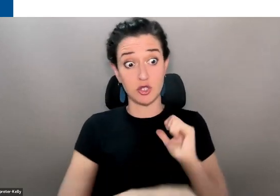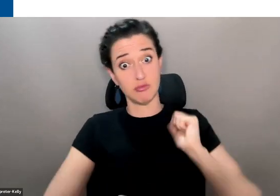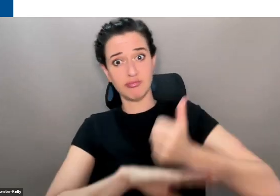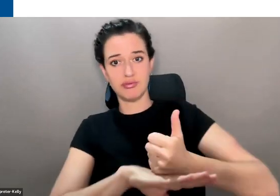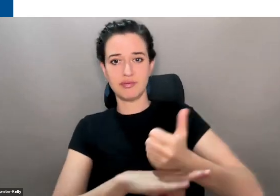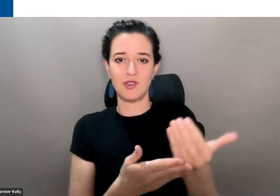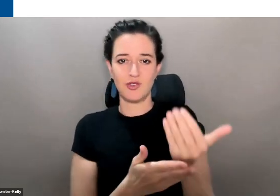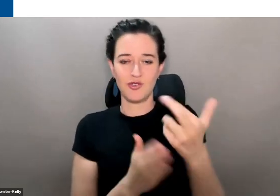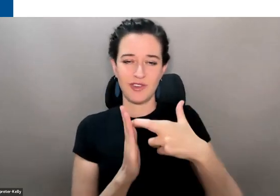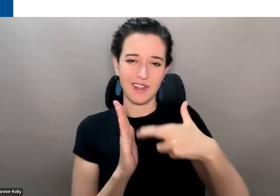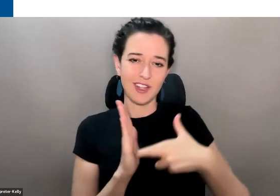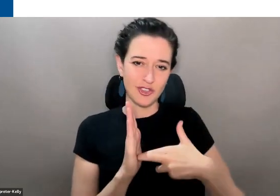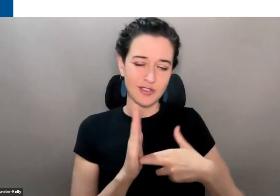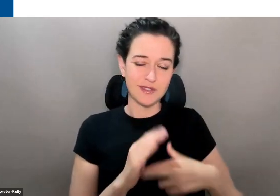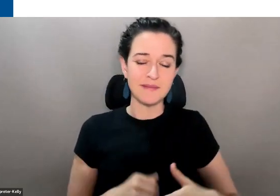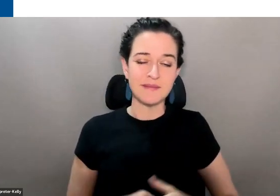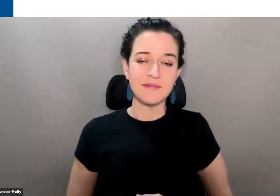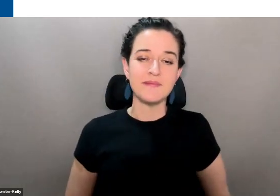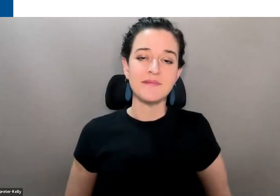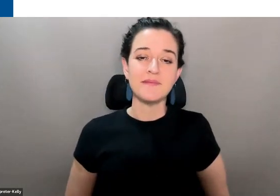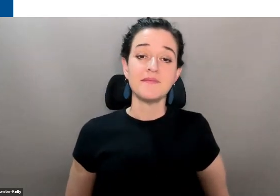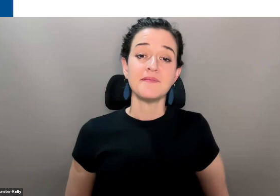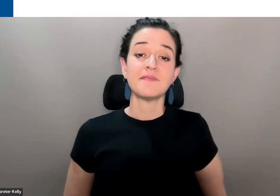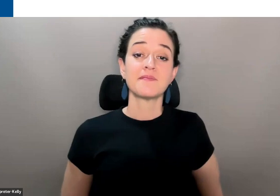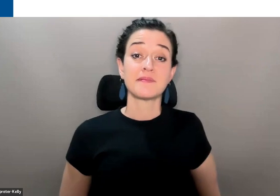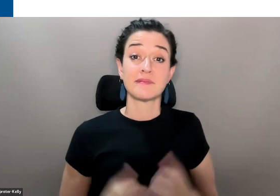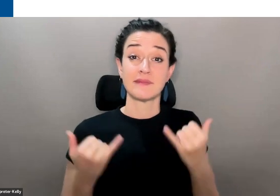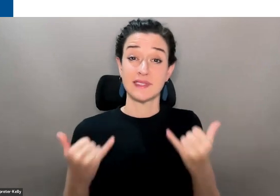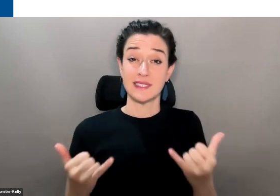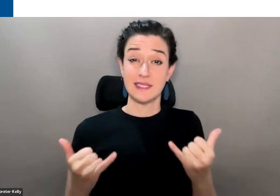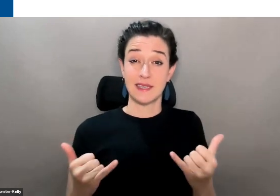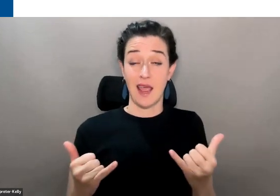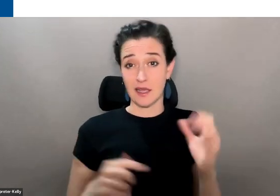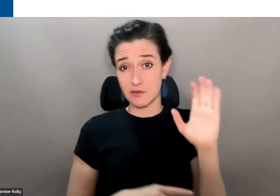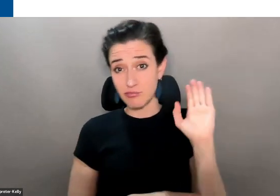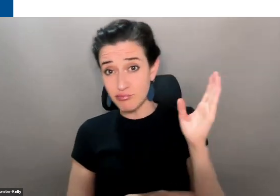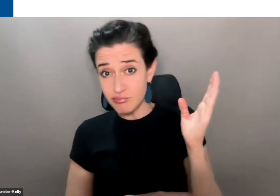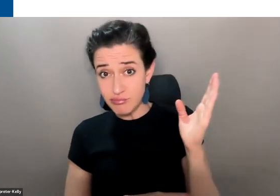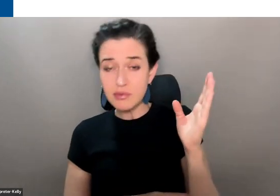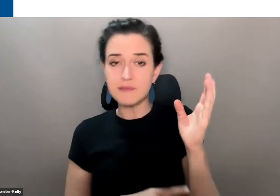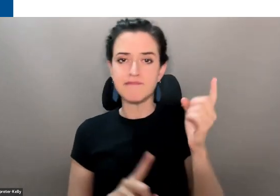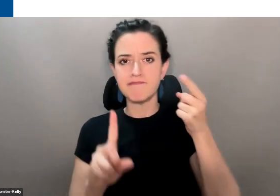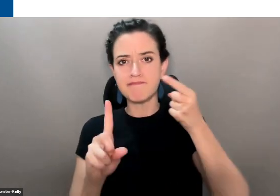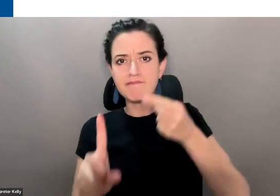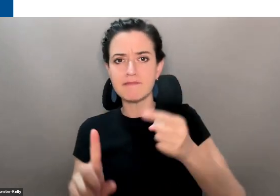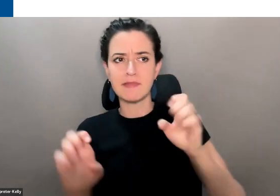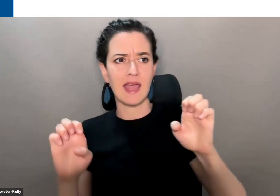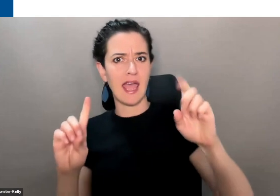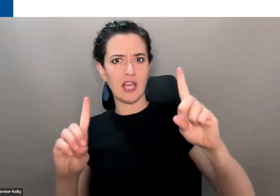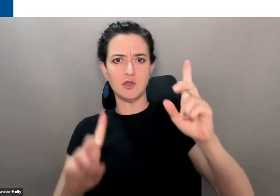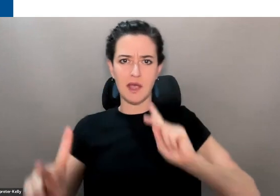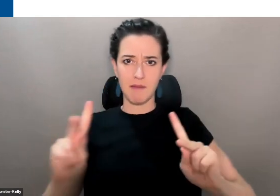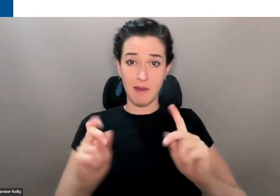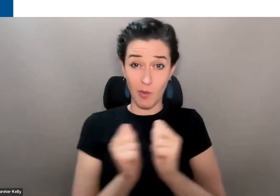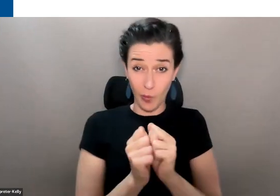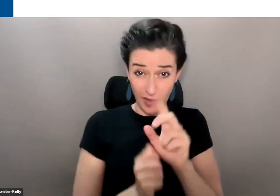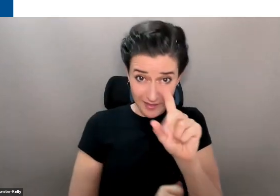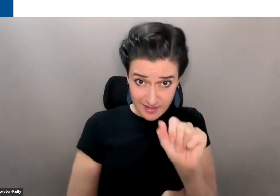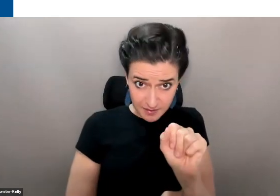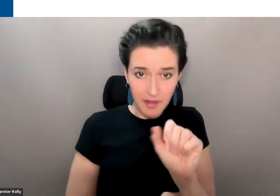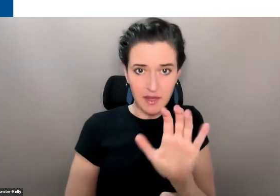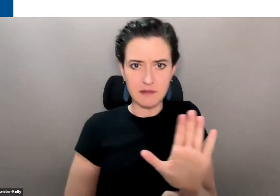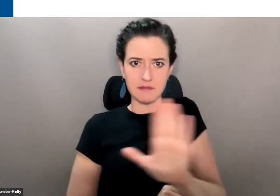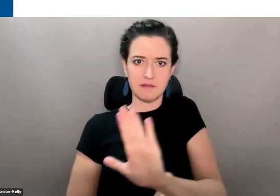reality. Today's webinar is about educating people with disabilities about their rights and covered entities of